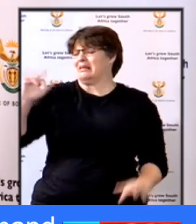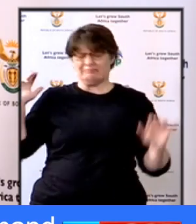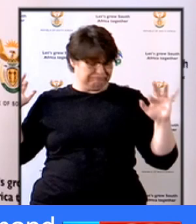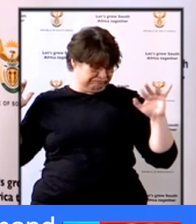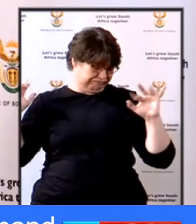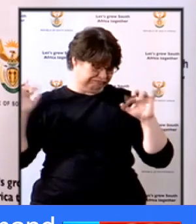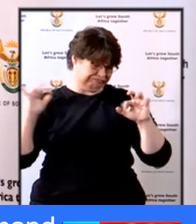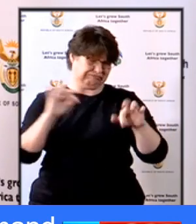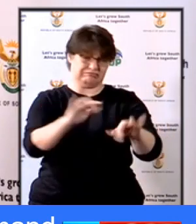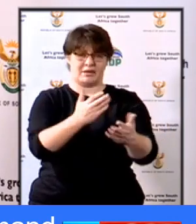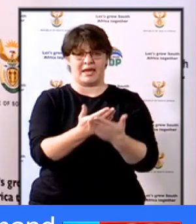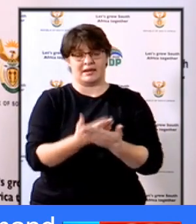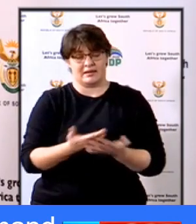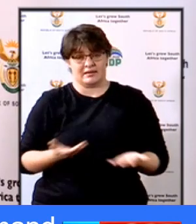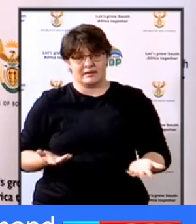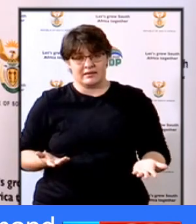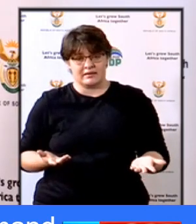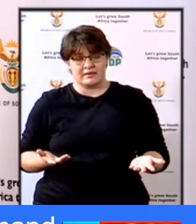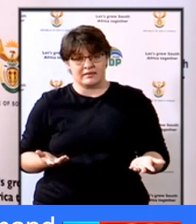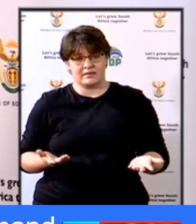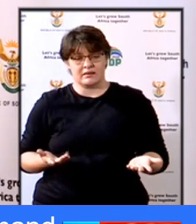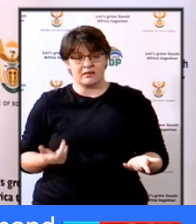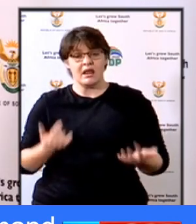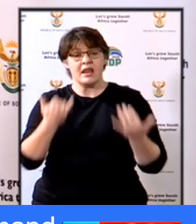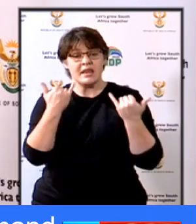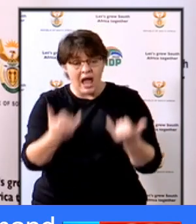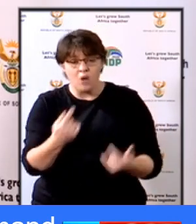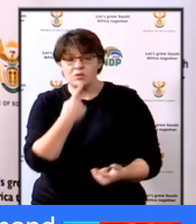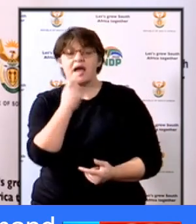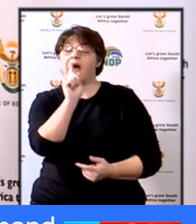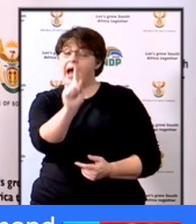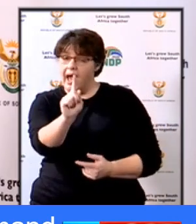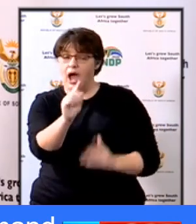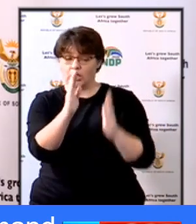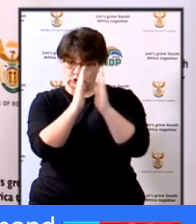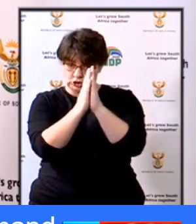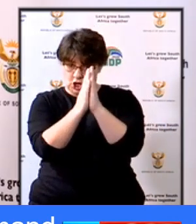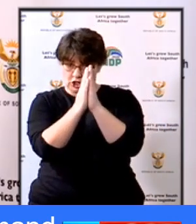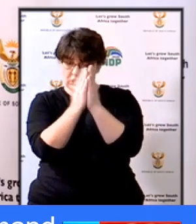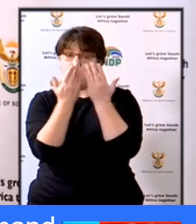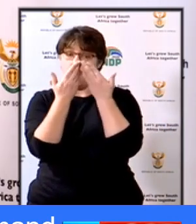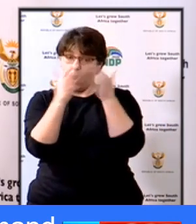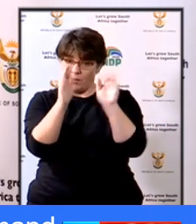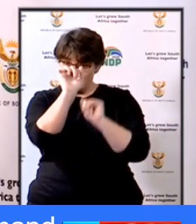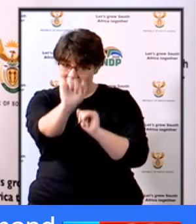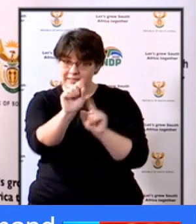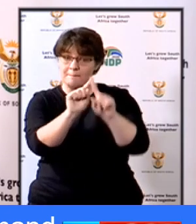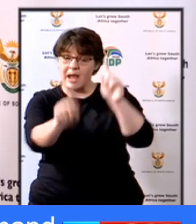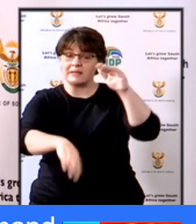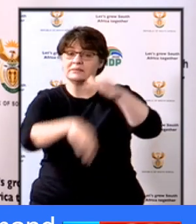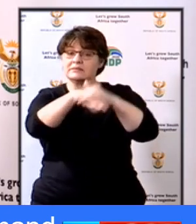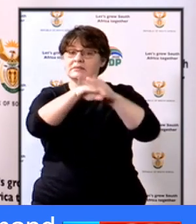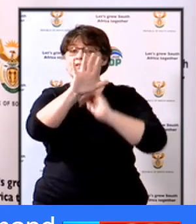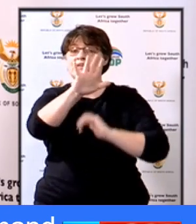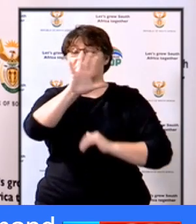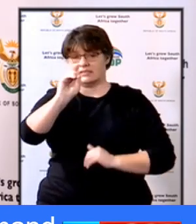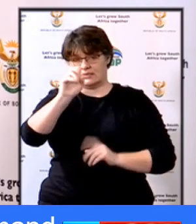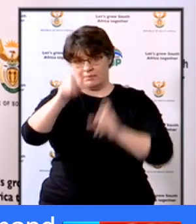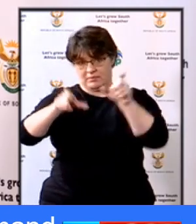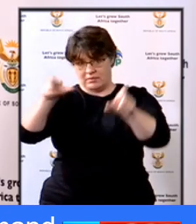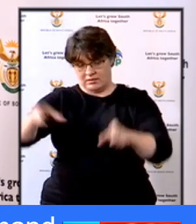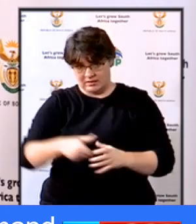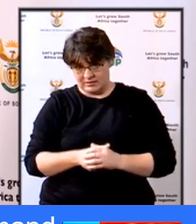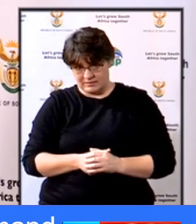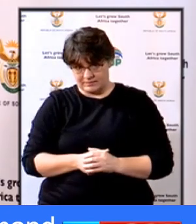time. We are now saying churches can only accommodate 50 people. Even with